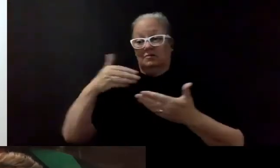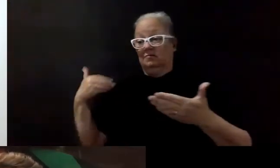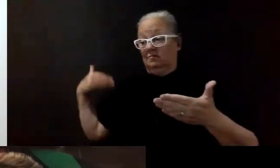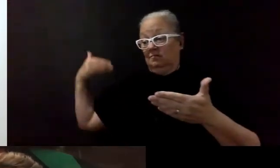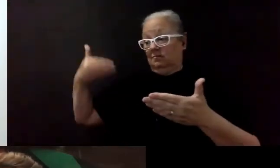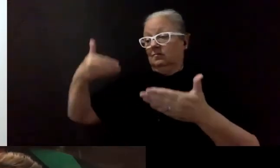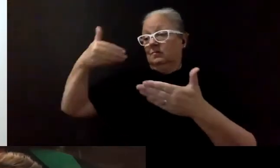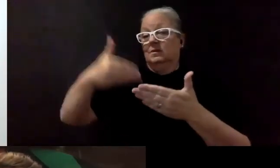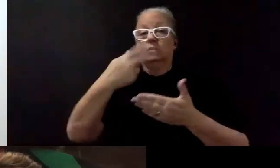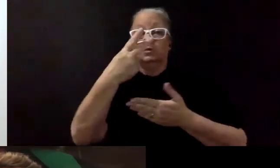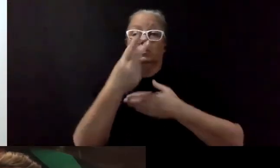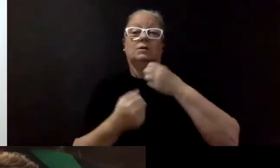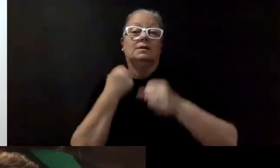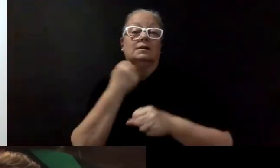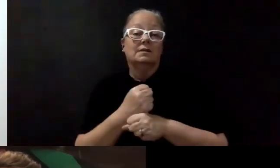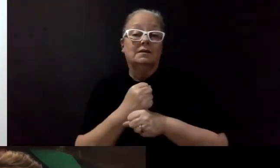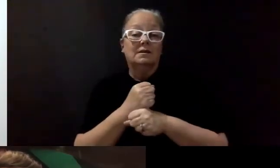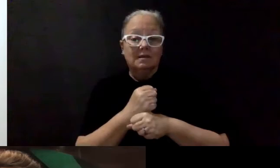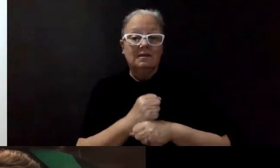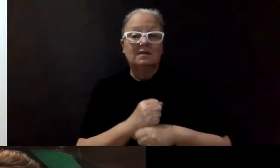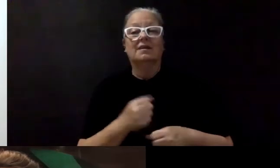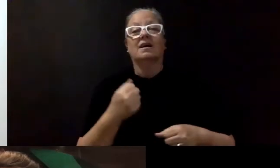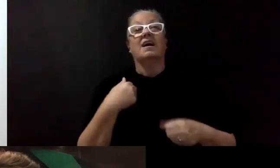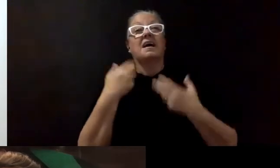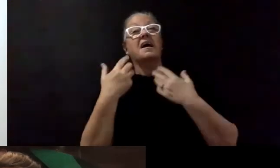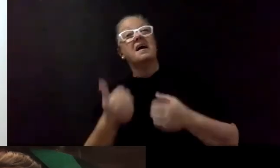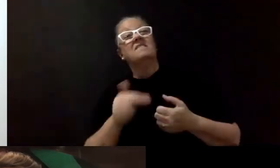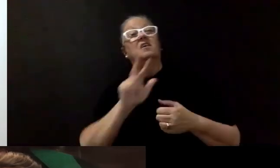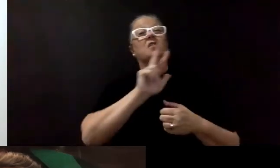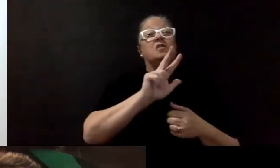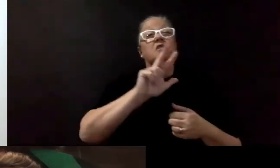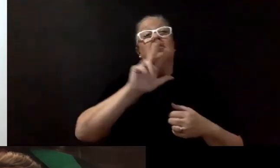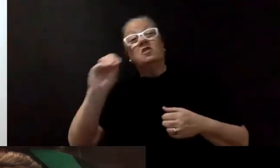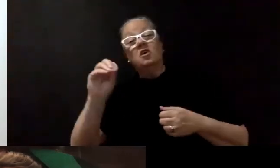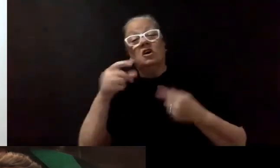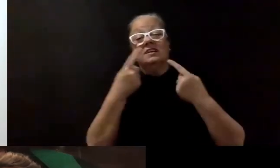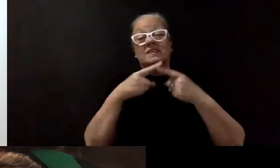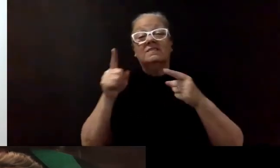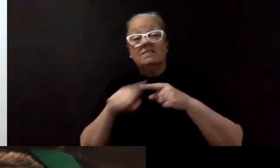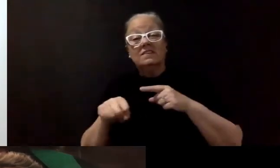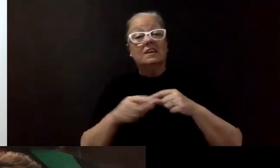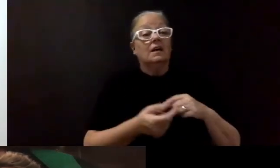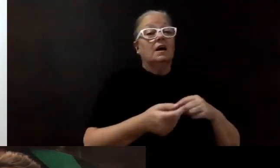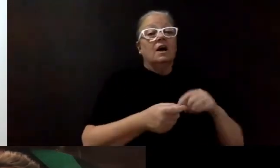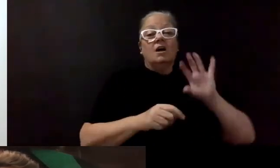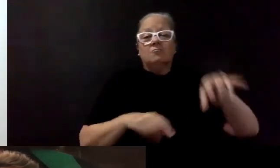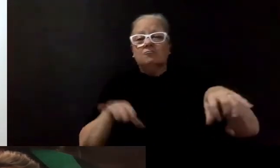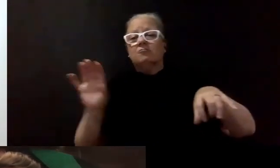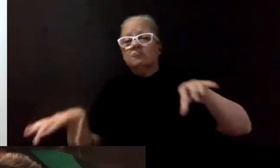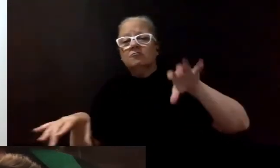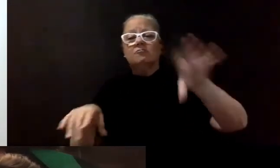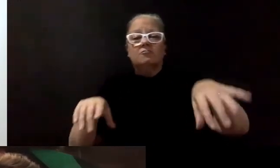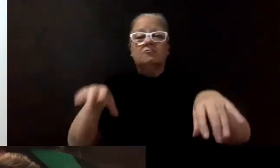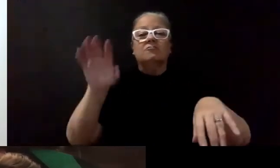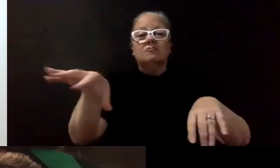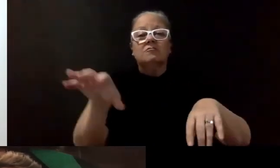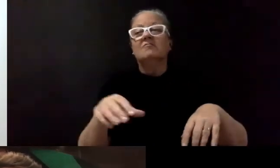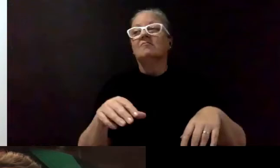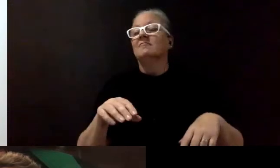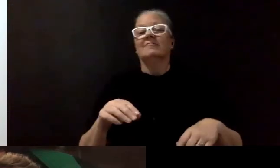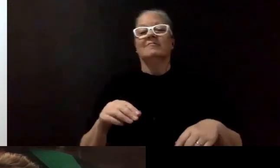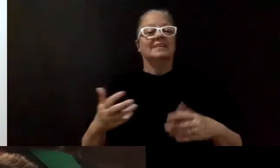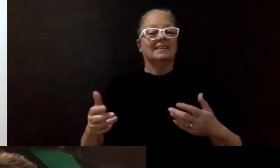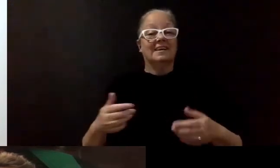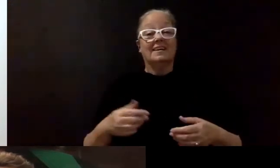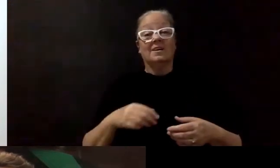we've run upwards of 30 events and projects. We've engaged with over 100 young people